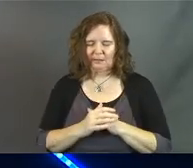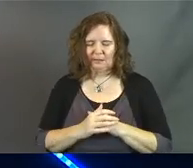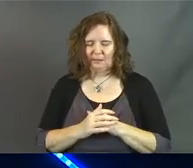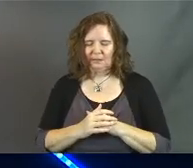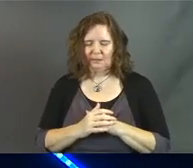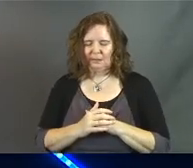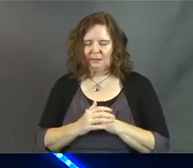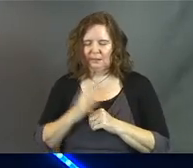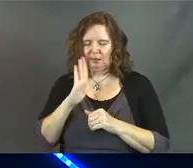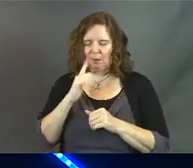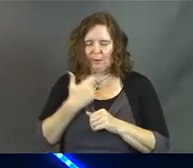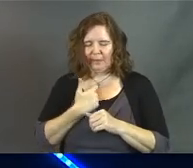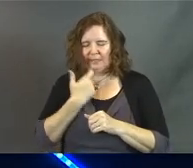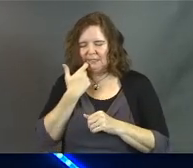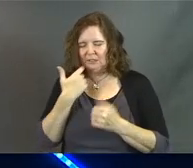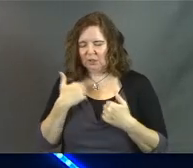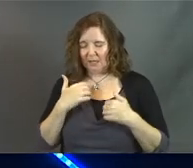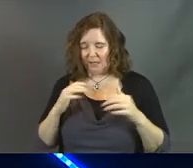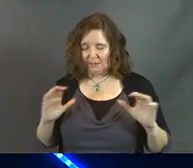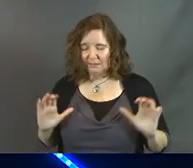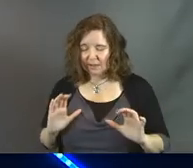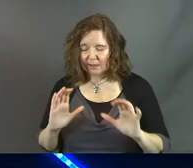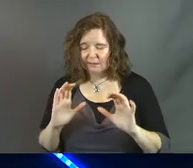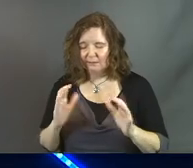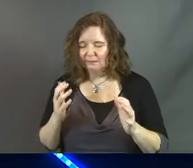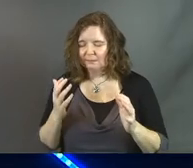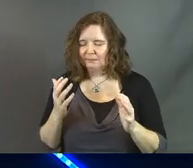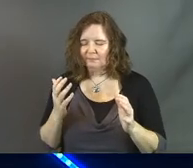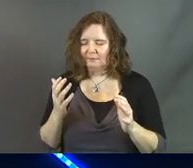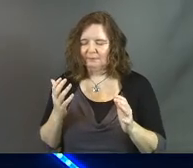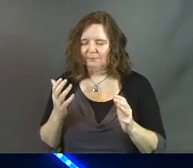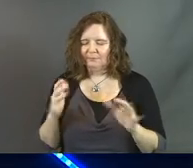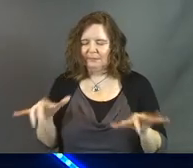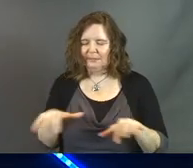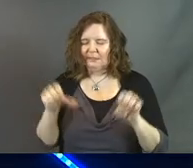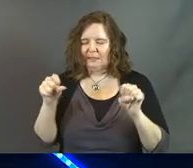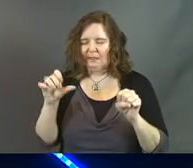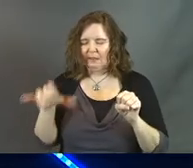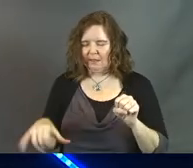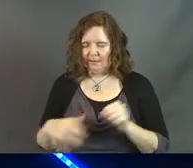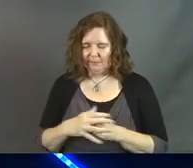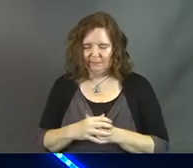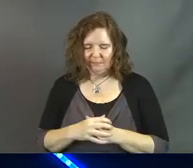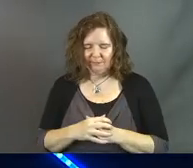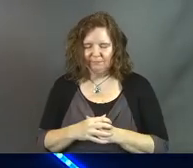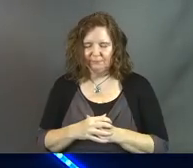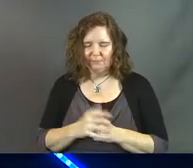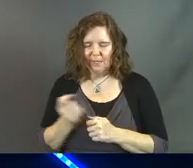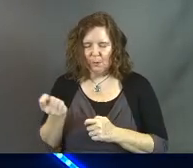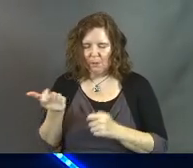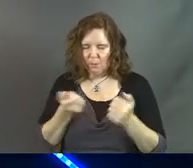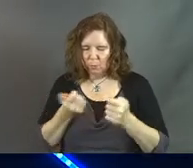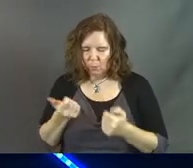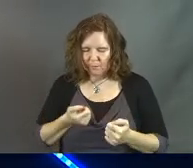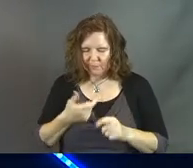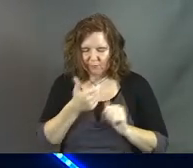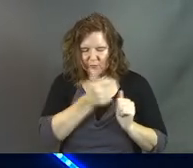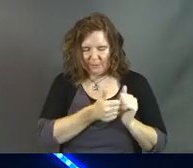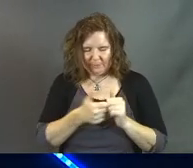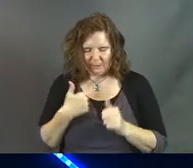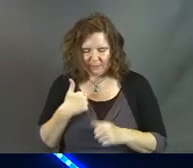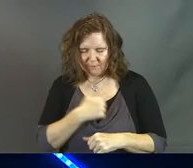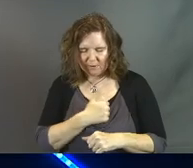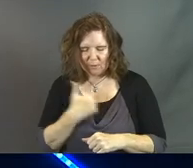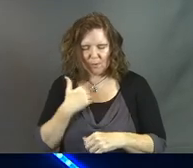God, what the addiction has done, God, just take that and remove it from each of